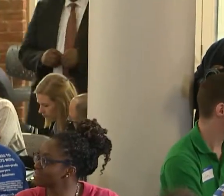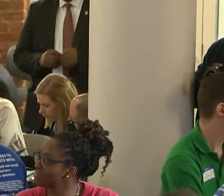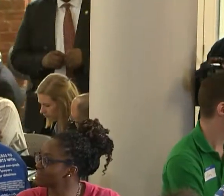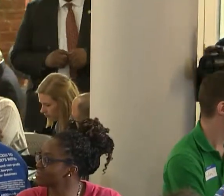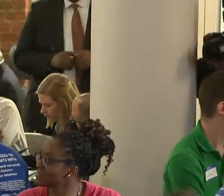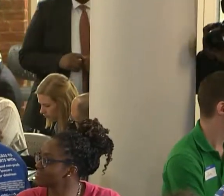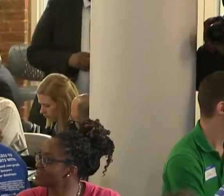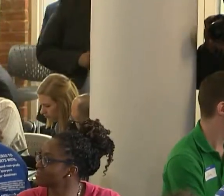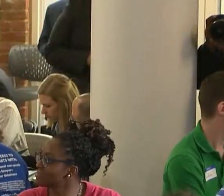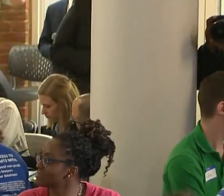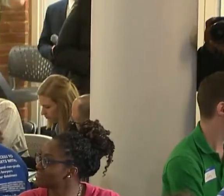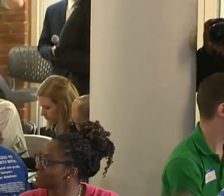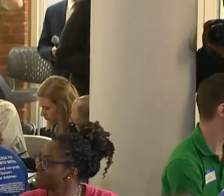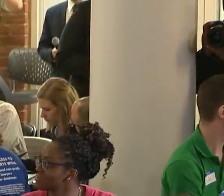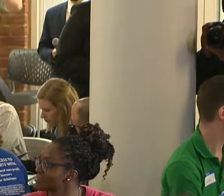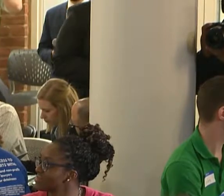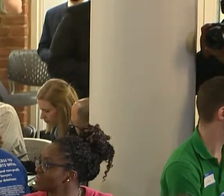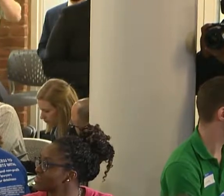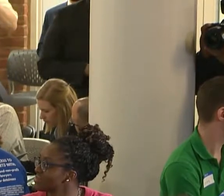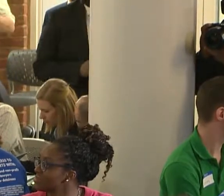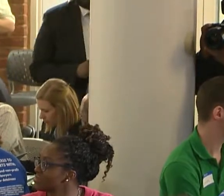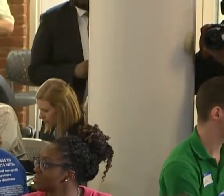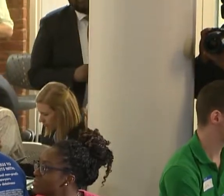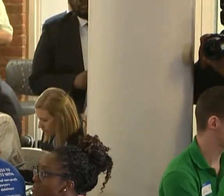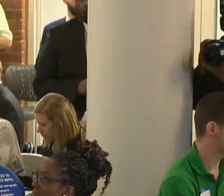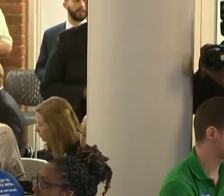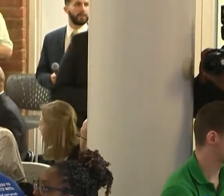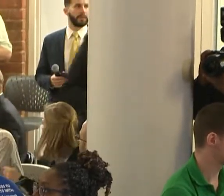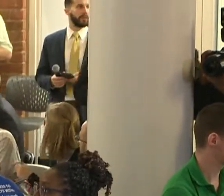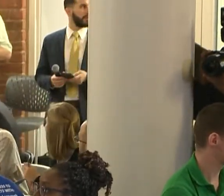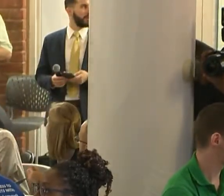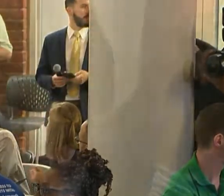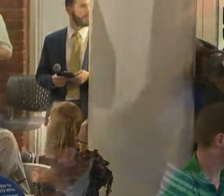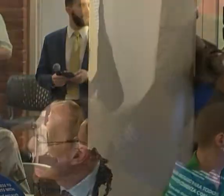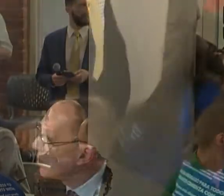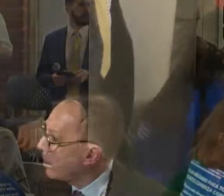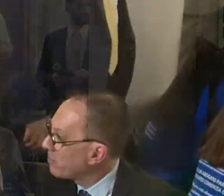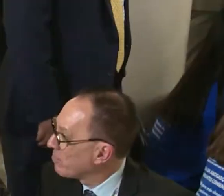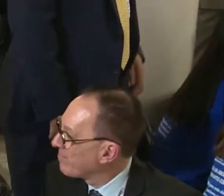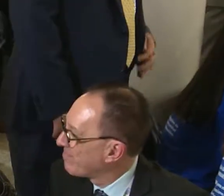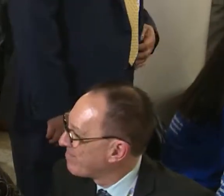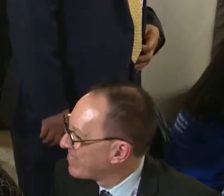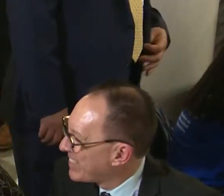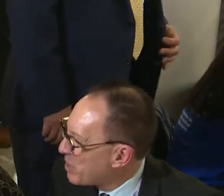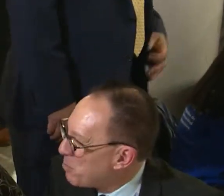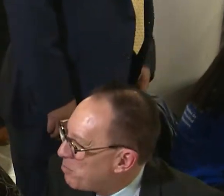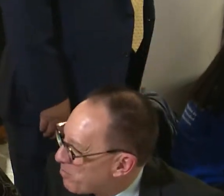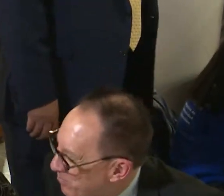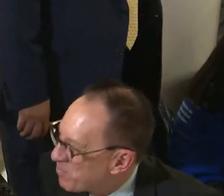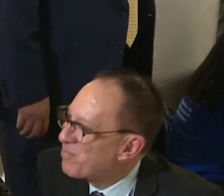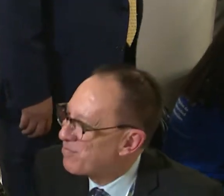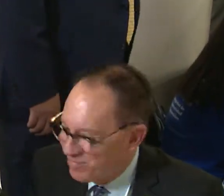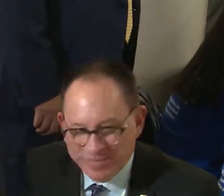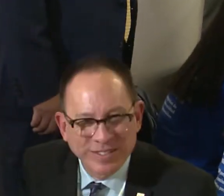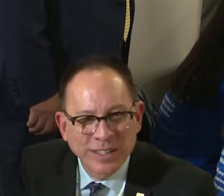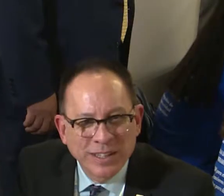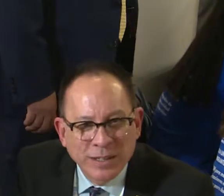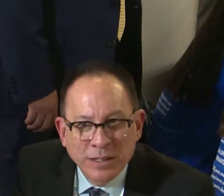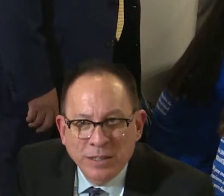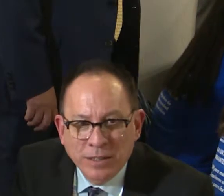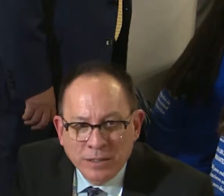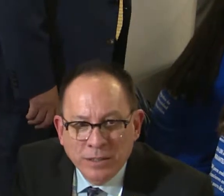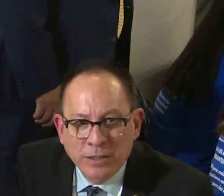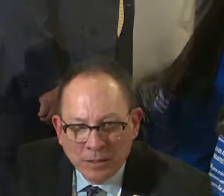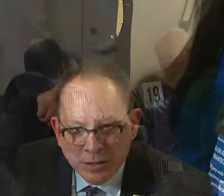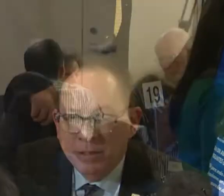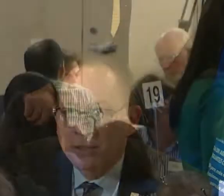presume to say, because we did already see some different. To support the mental health services that we're trying to